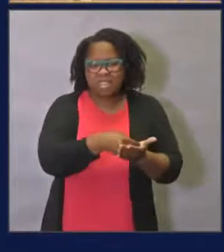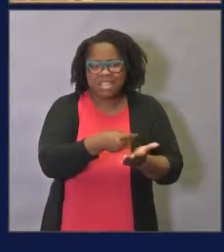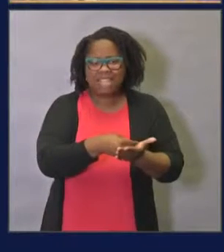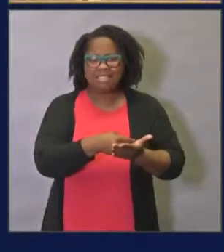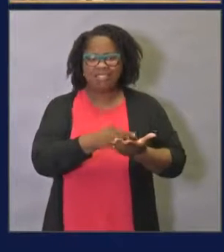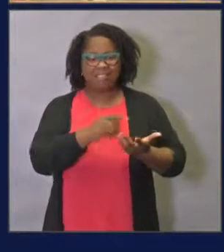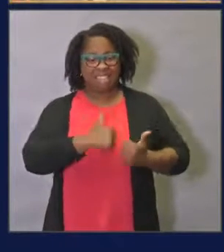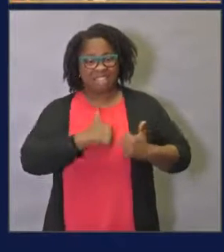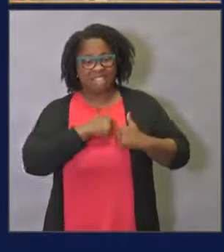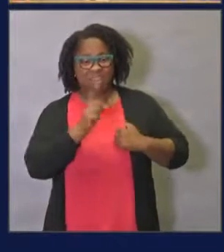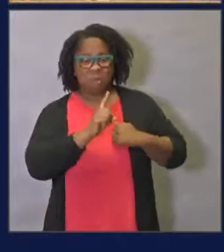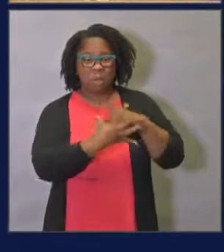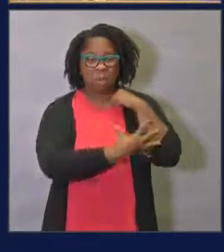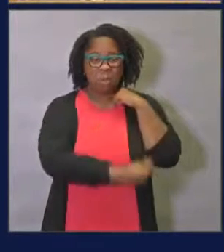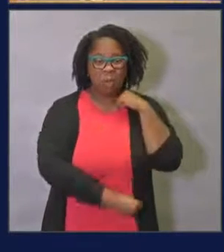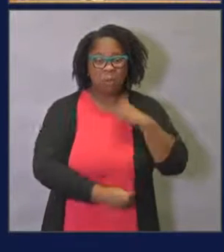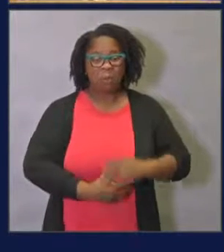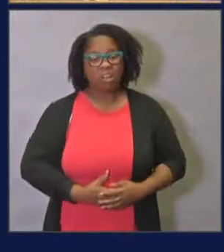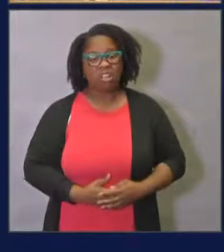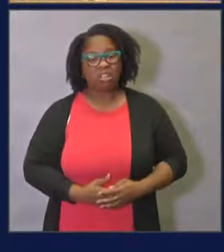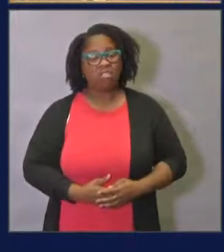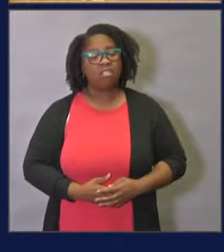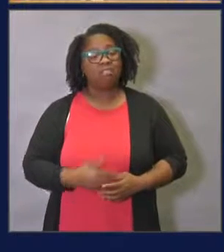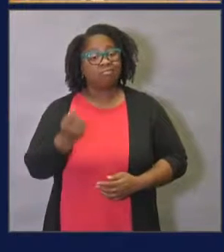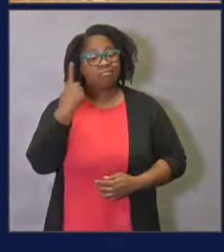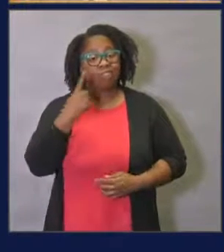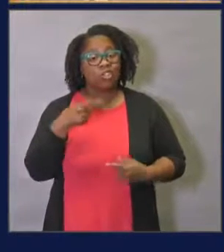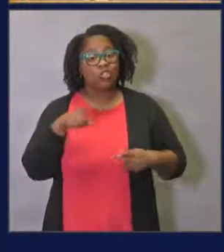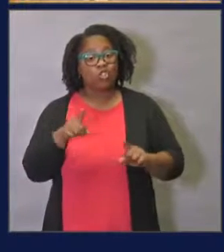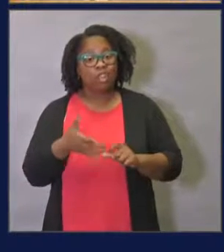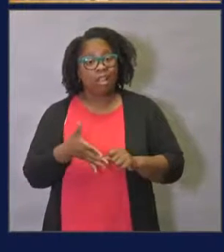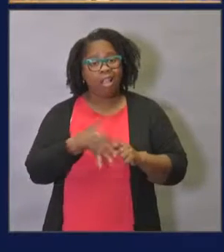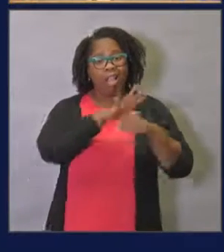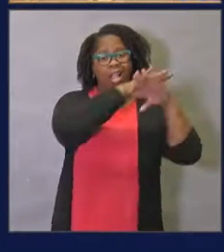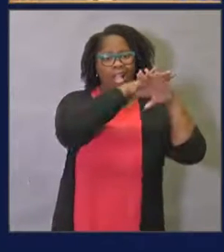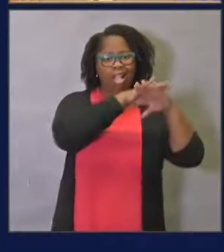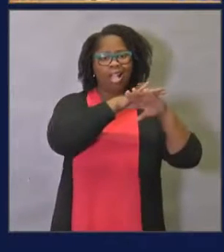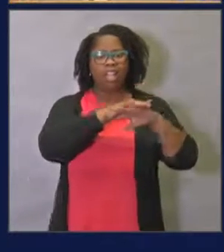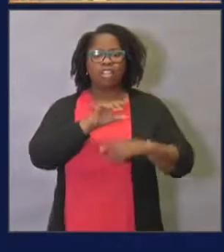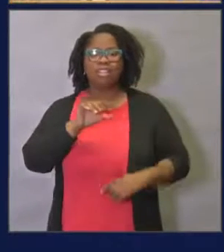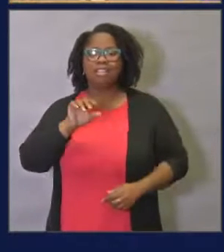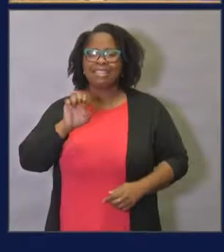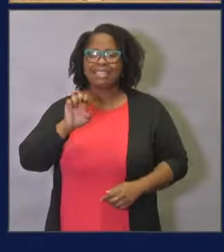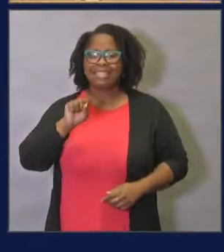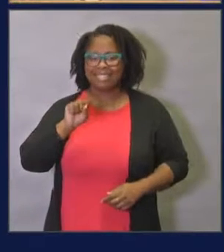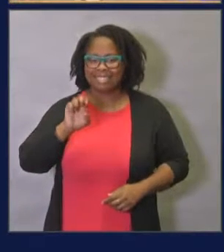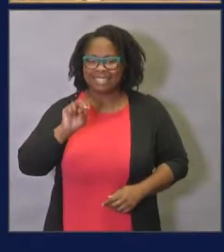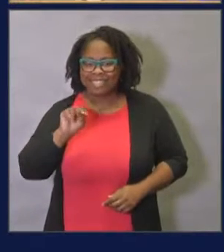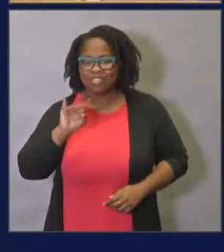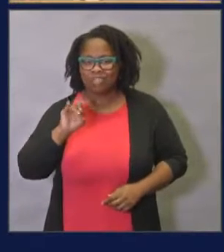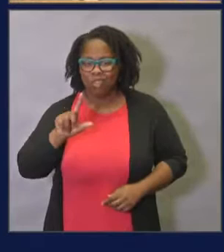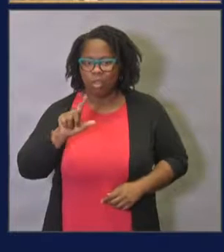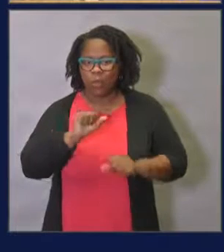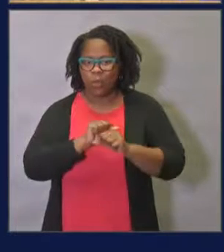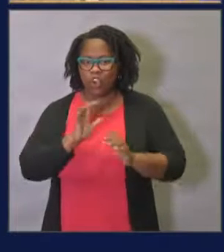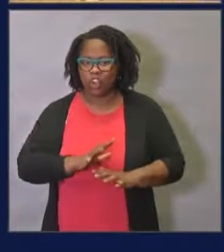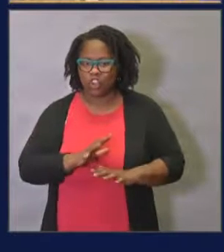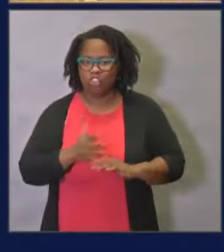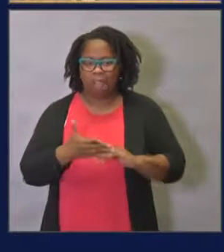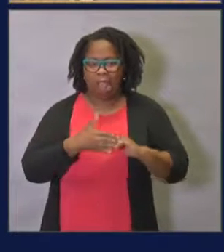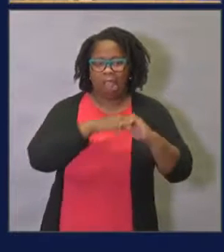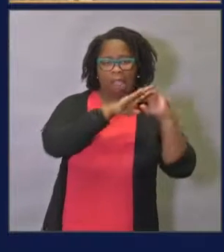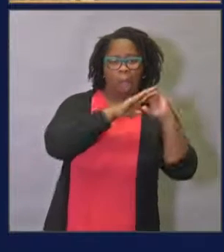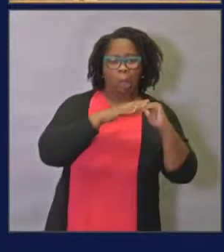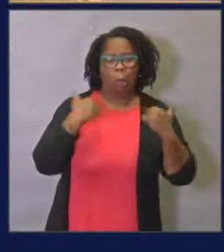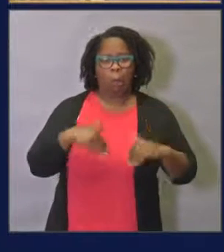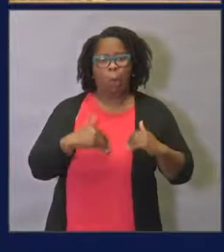the surge, all our essential workers are taking on increased risks at their jobs because community transmission rates are so